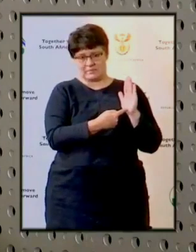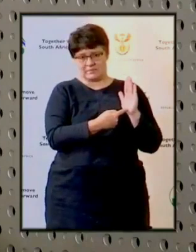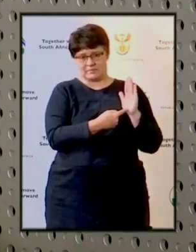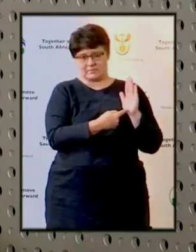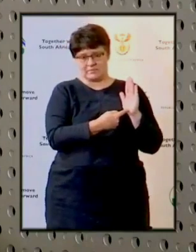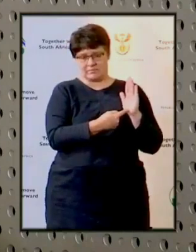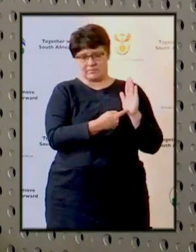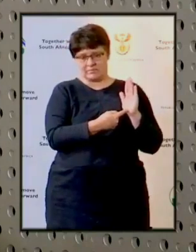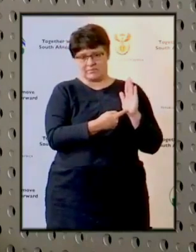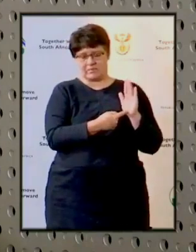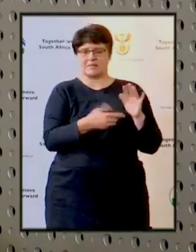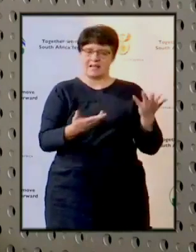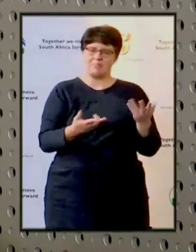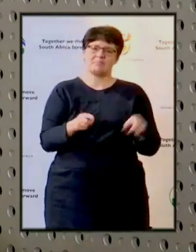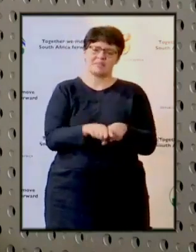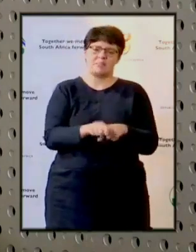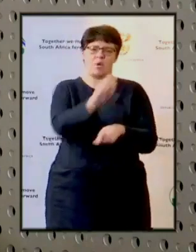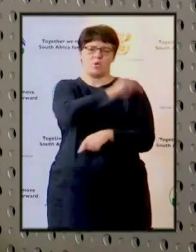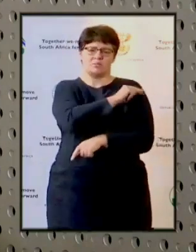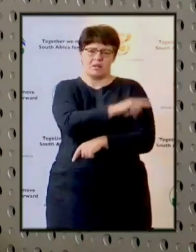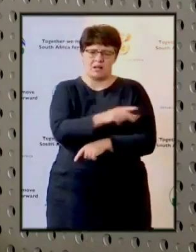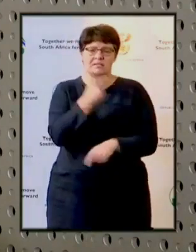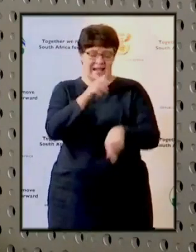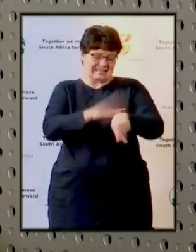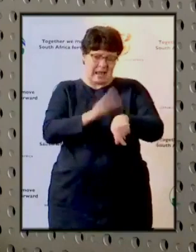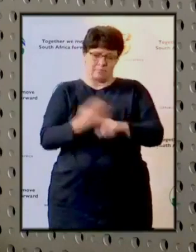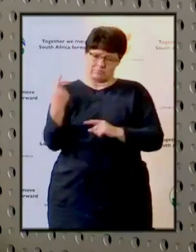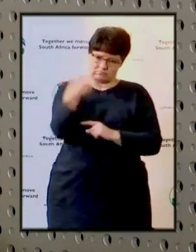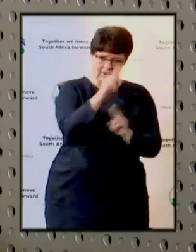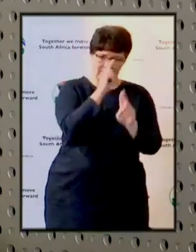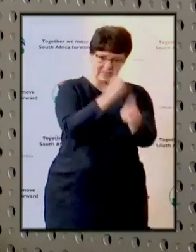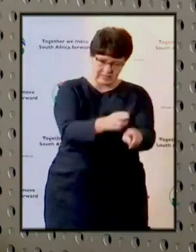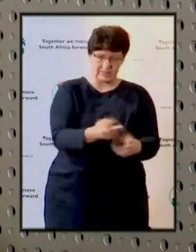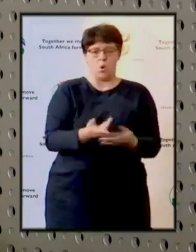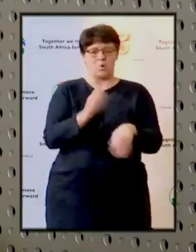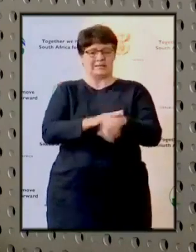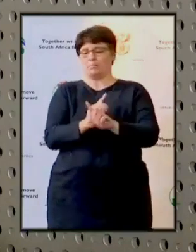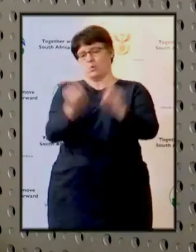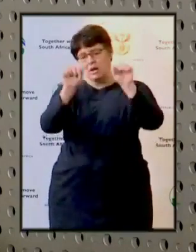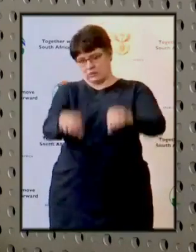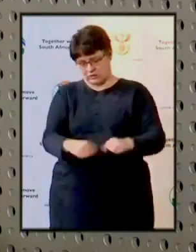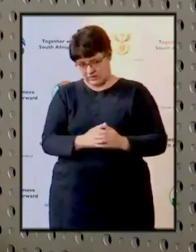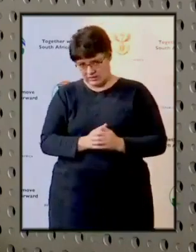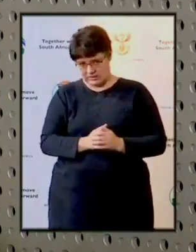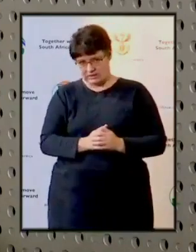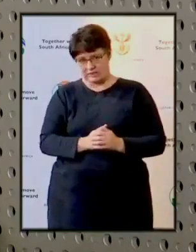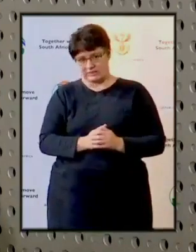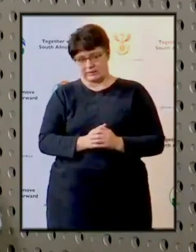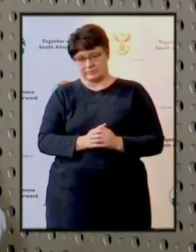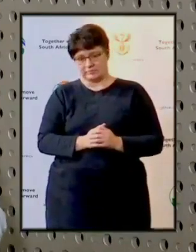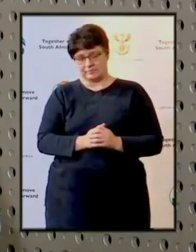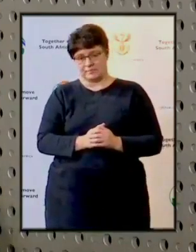are allowed, like in hospitals, they can say when you can come and when you can't. Permission.